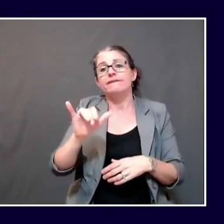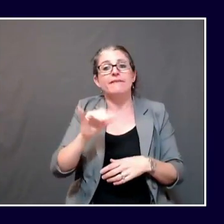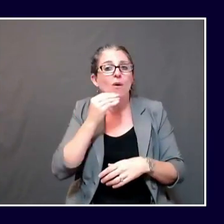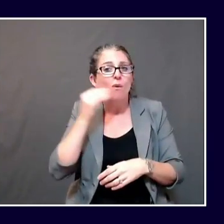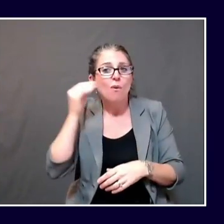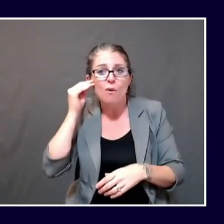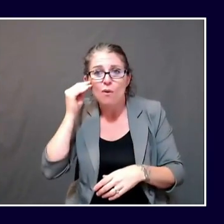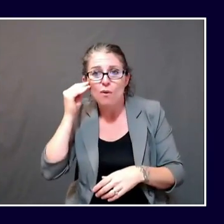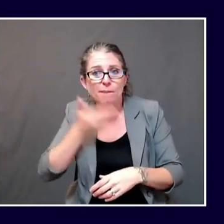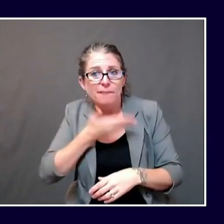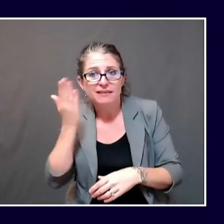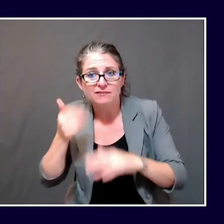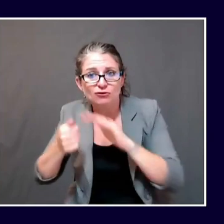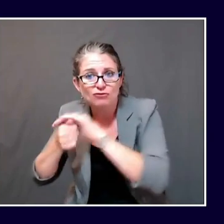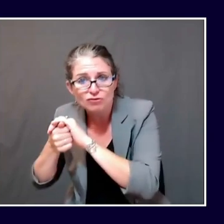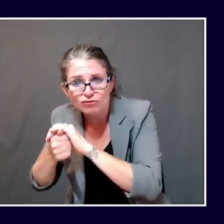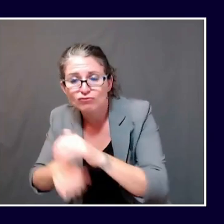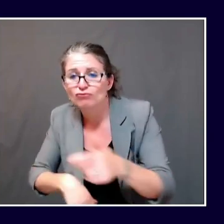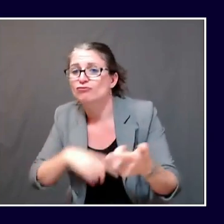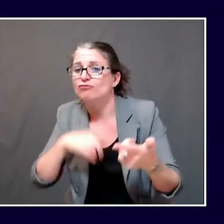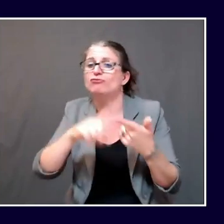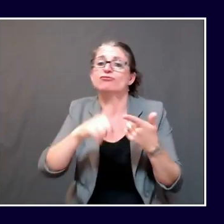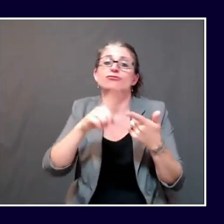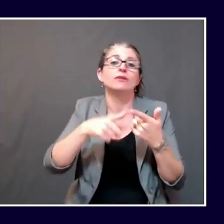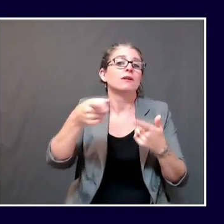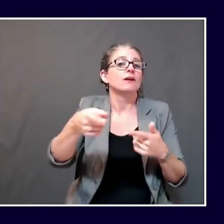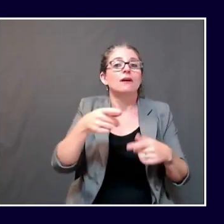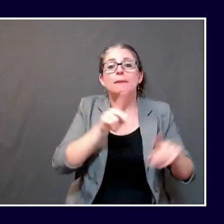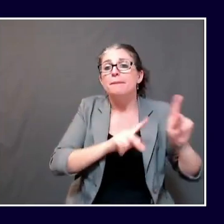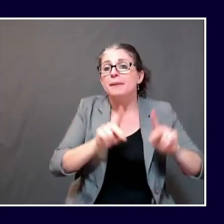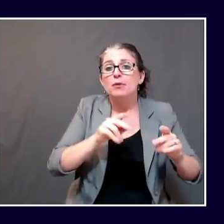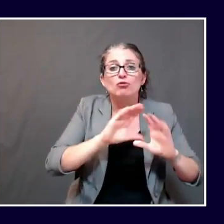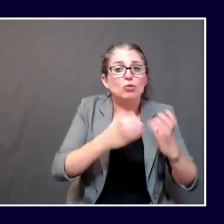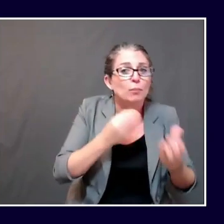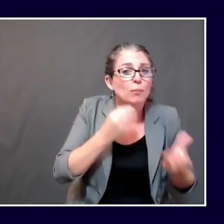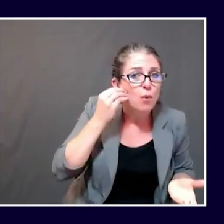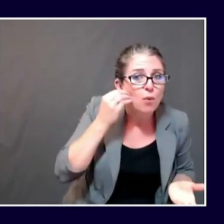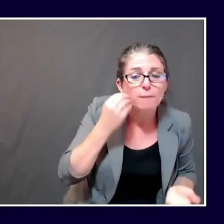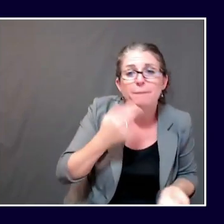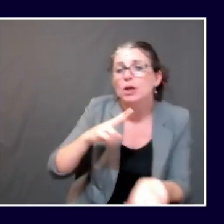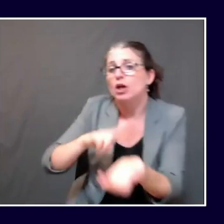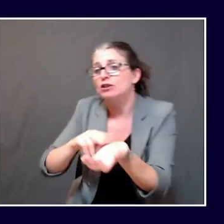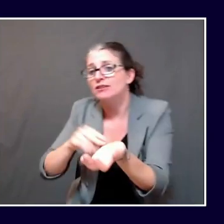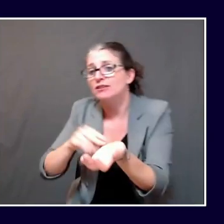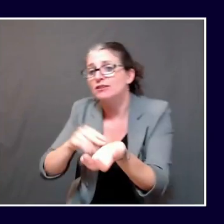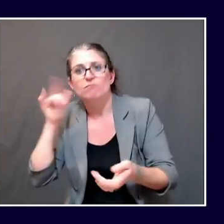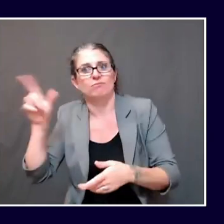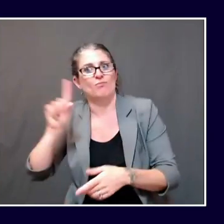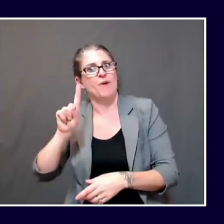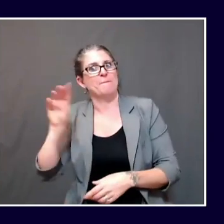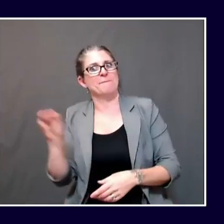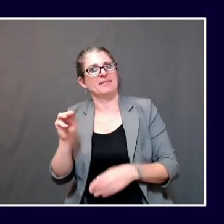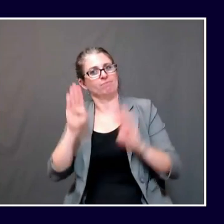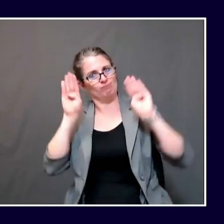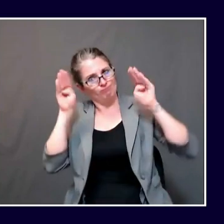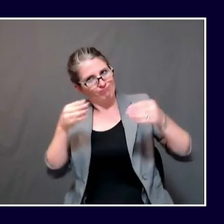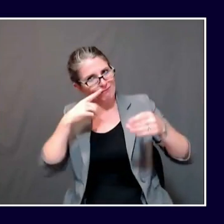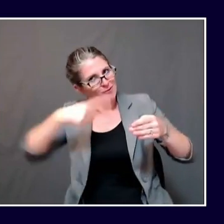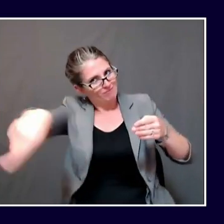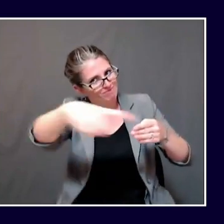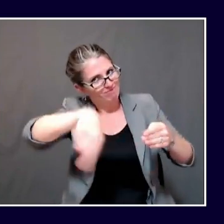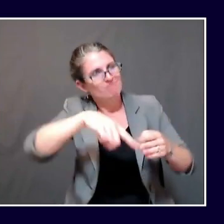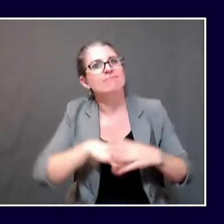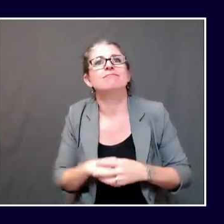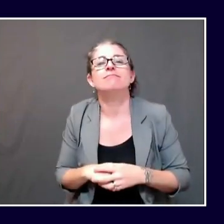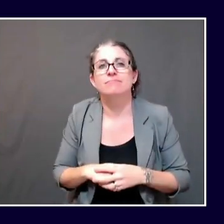virus and improve consistency in infection prevention and control in these settings. The funding will